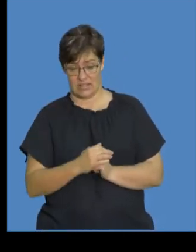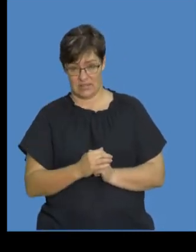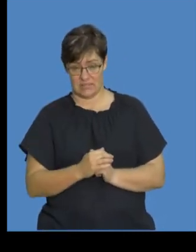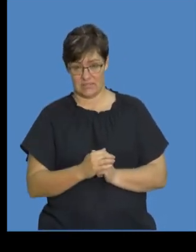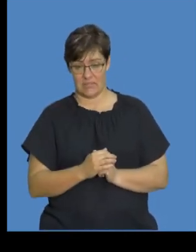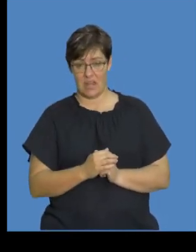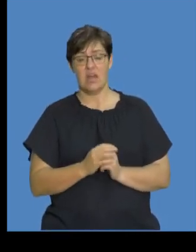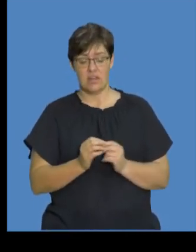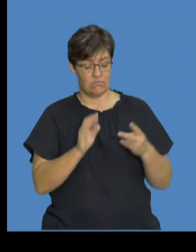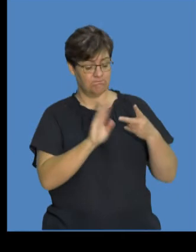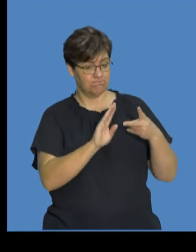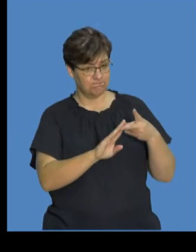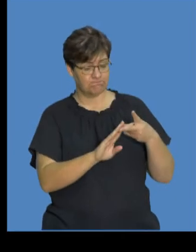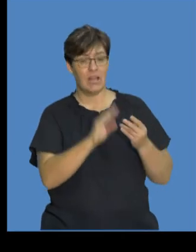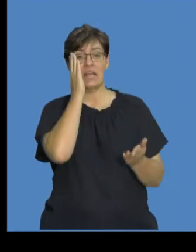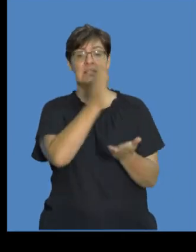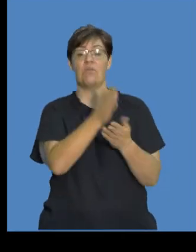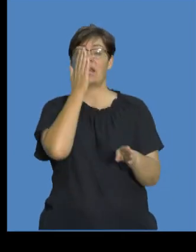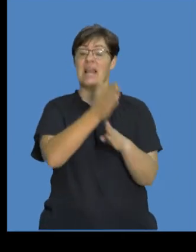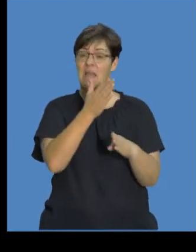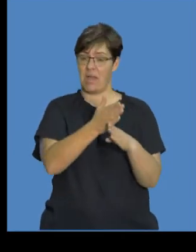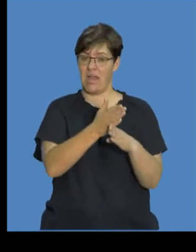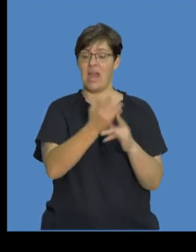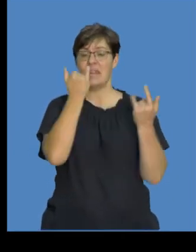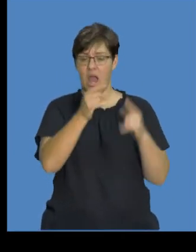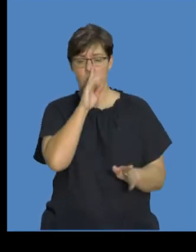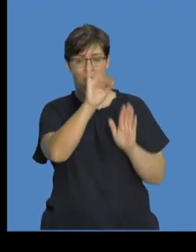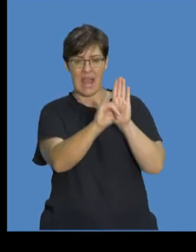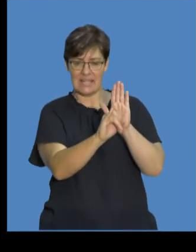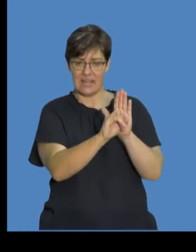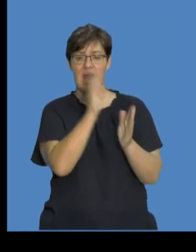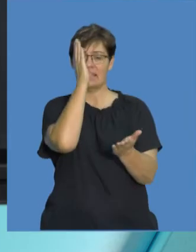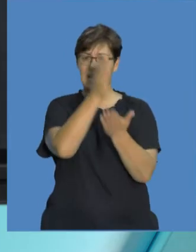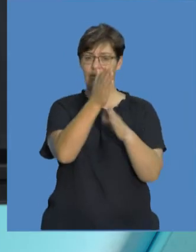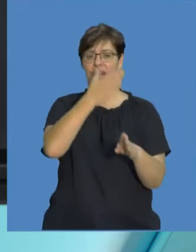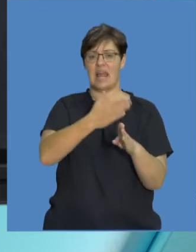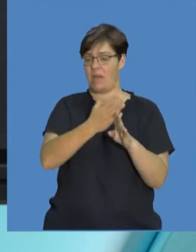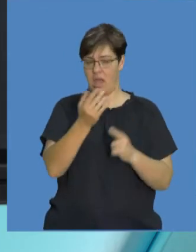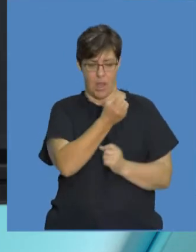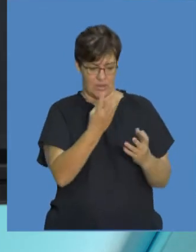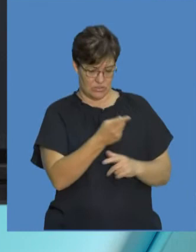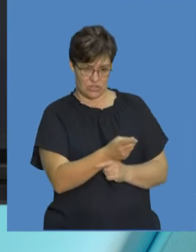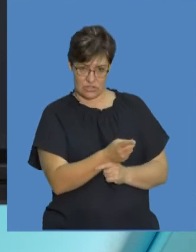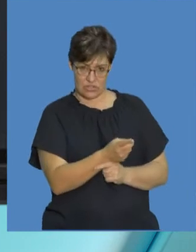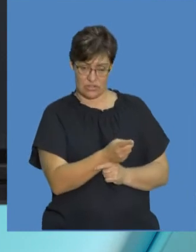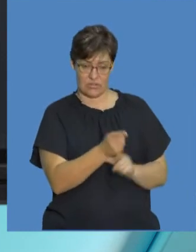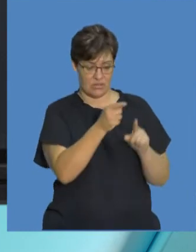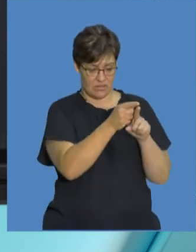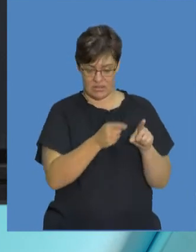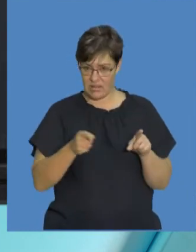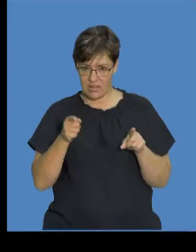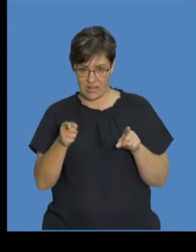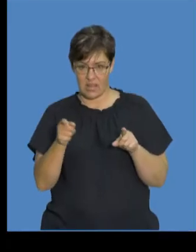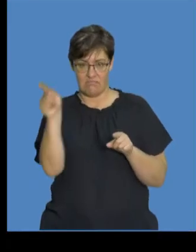out the direct labor cost per unit. What do? You go and identify your direct labor. Here we